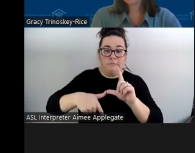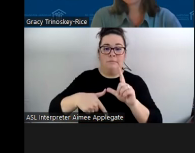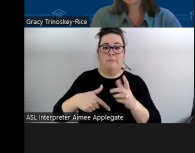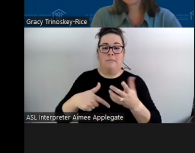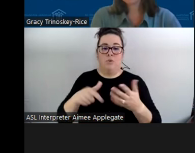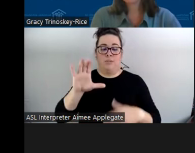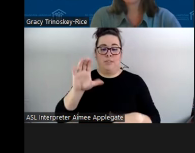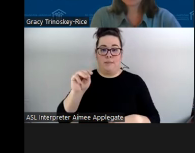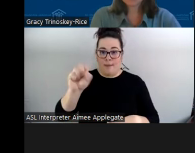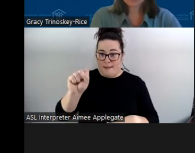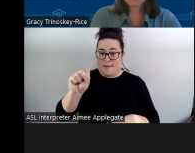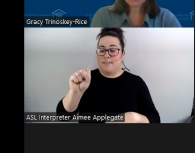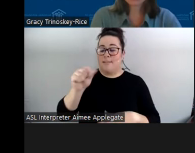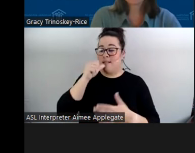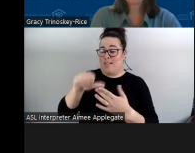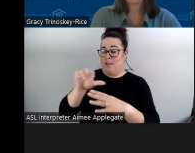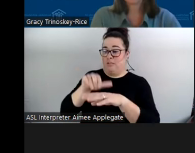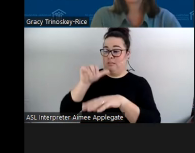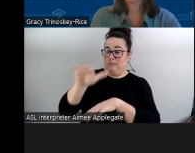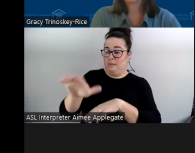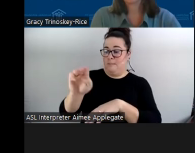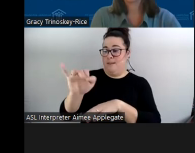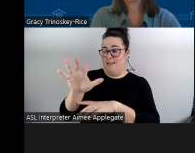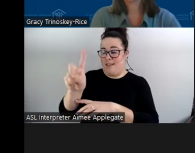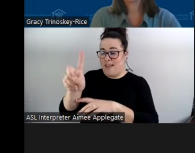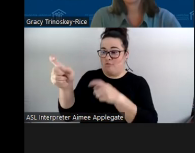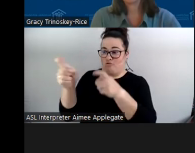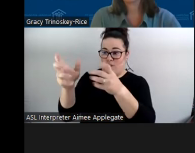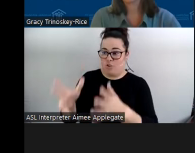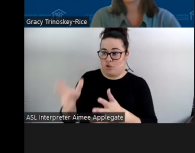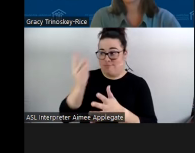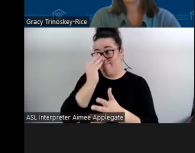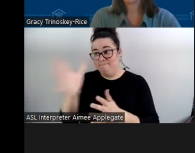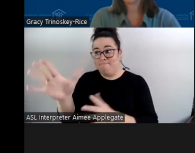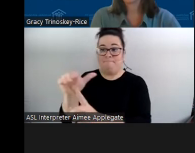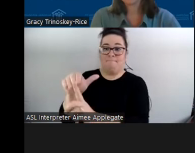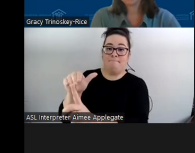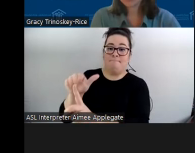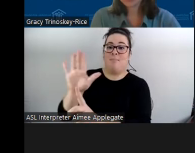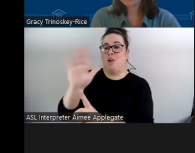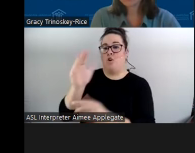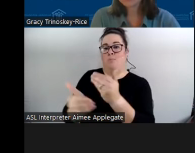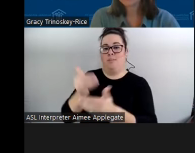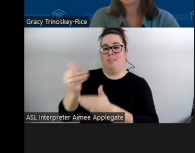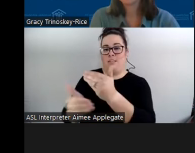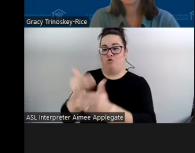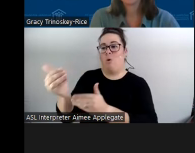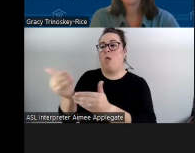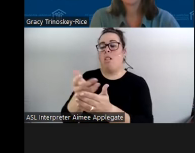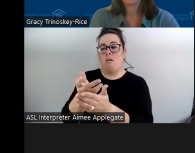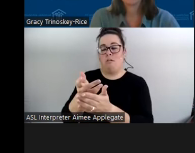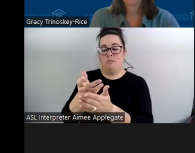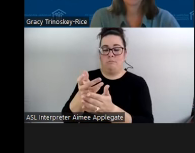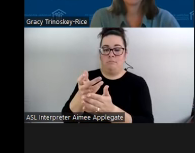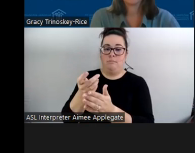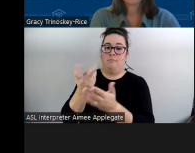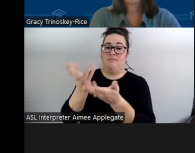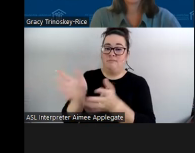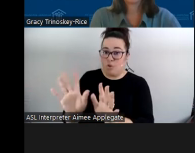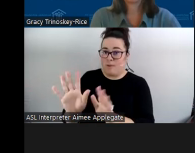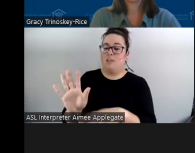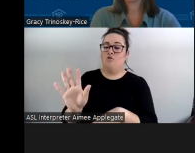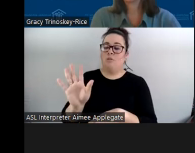Medicaid directors reminding them of this and directing them to pause their procedural terminations until this issue could be